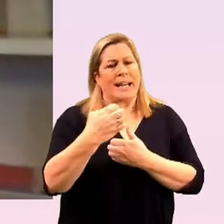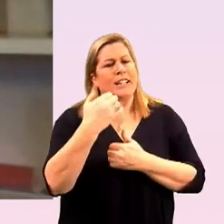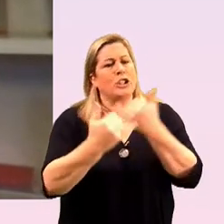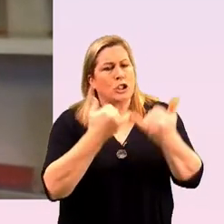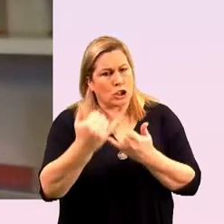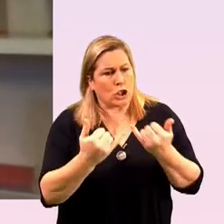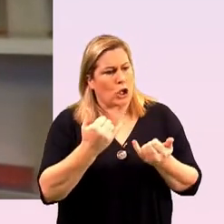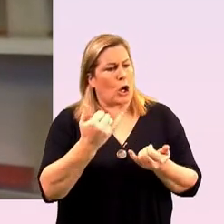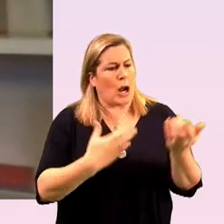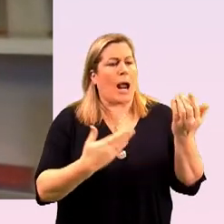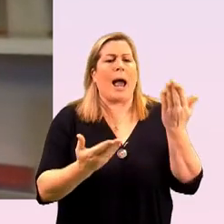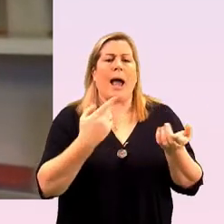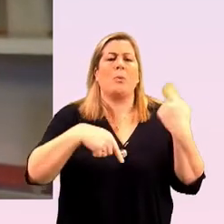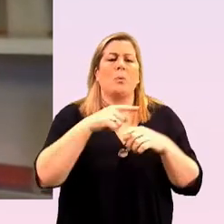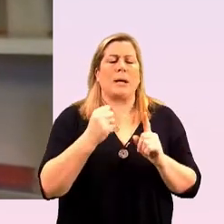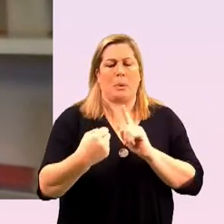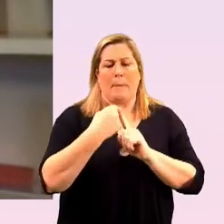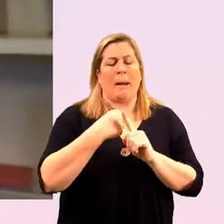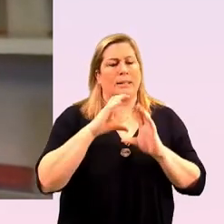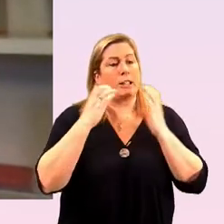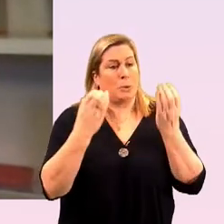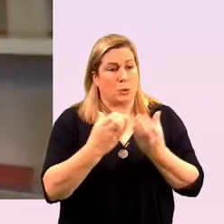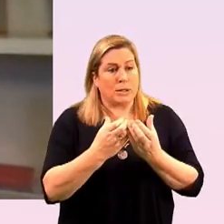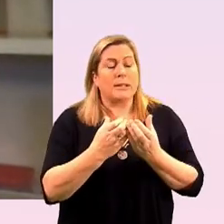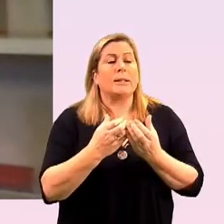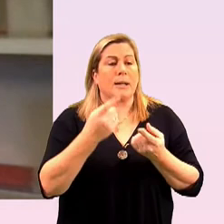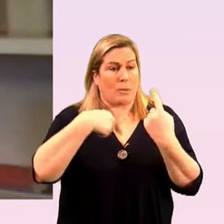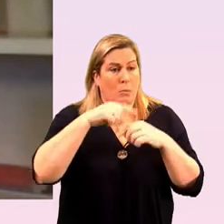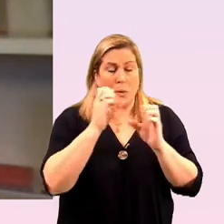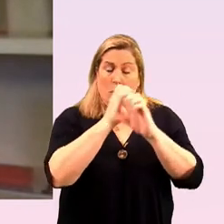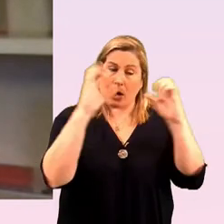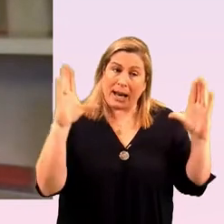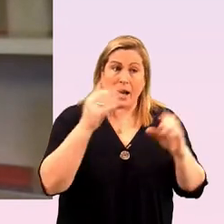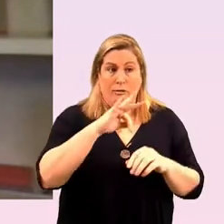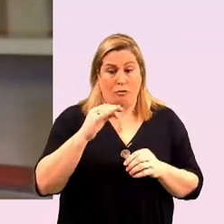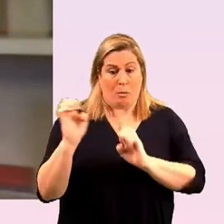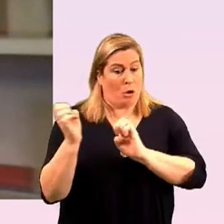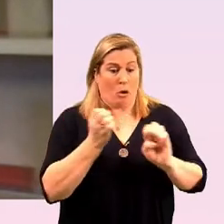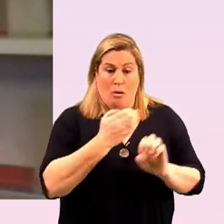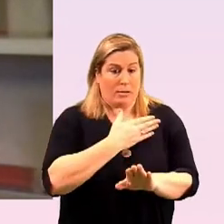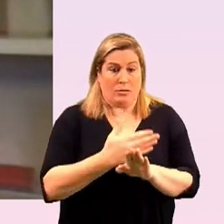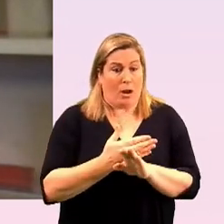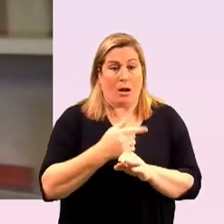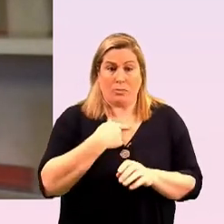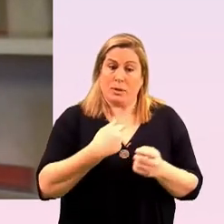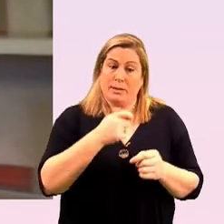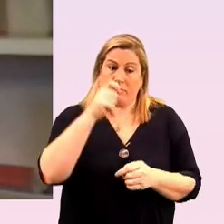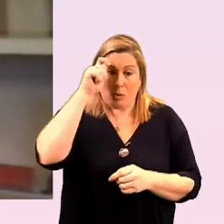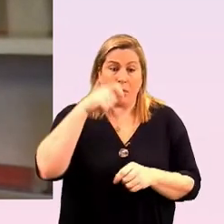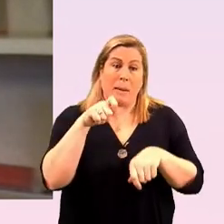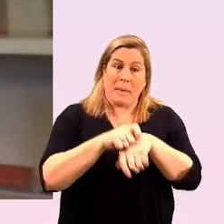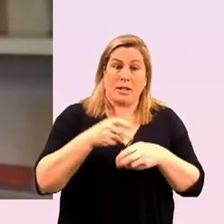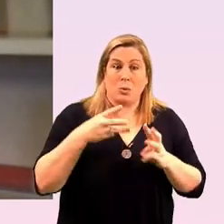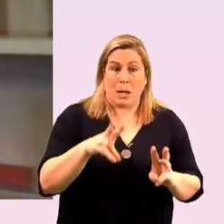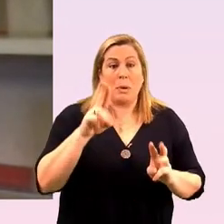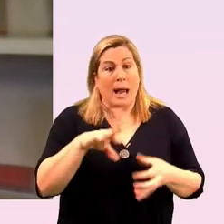impact the community. You know, and we were clear from early on, the best way of doing that was to engage with